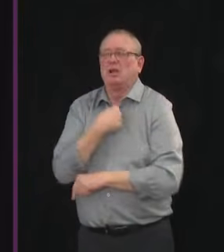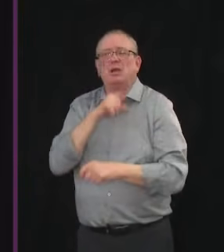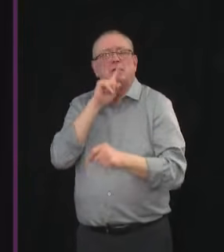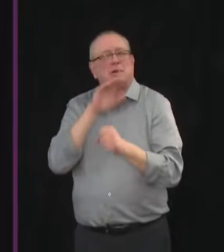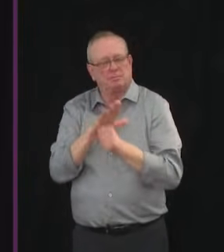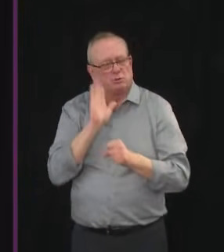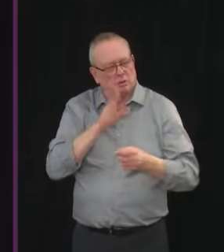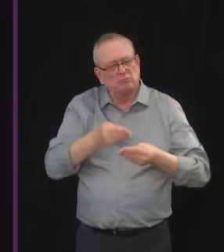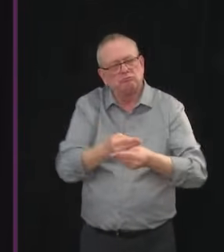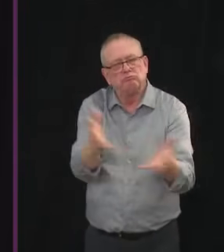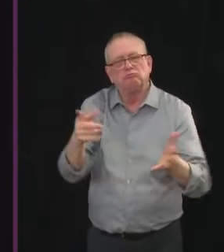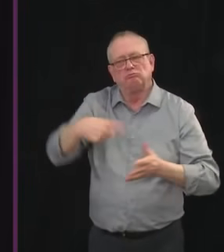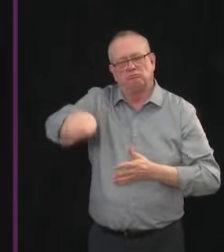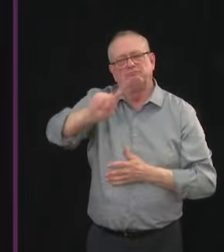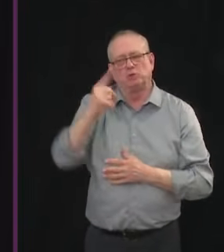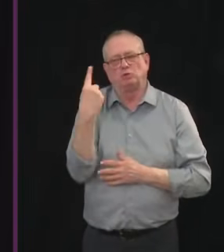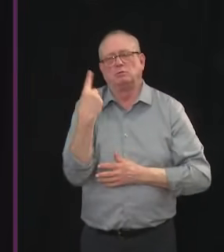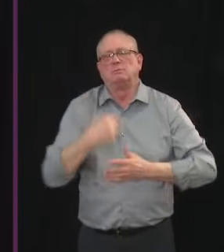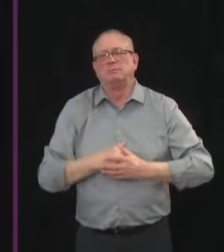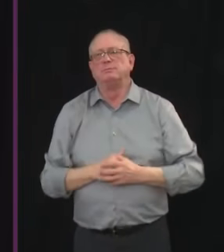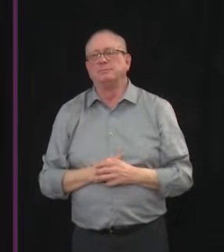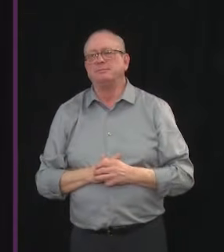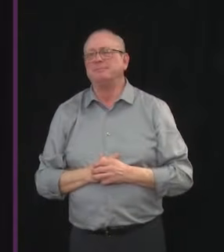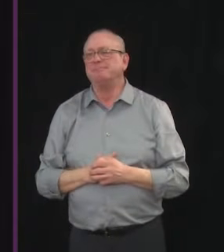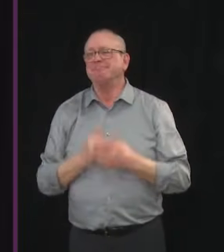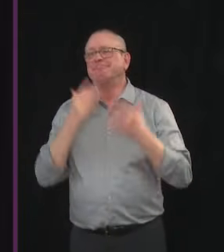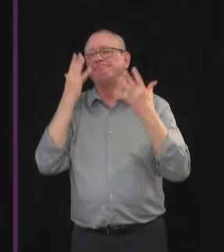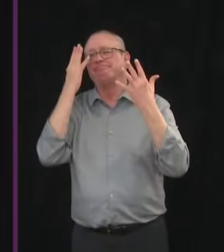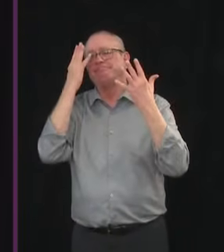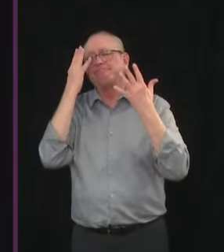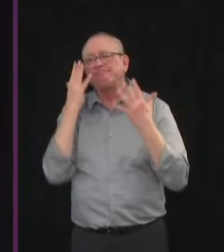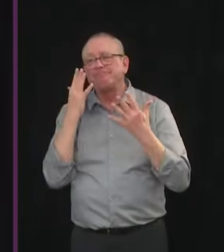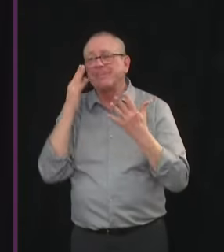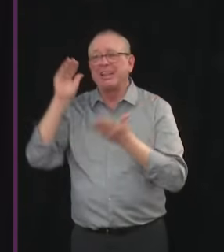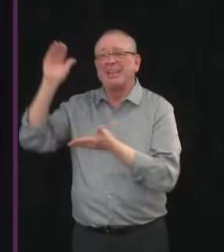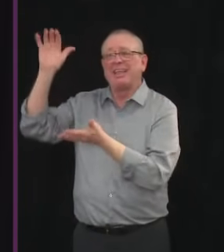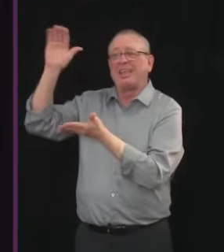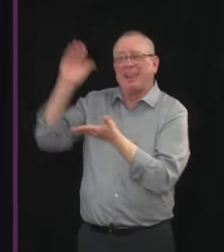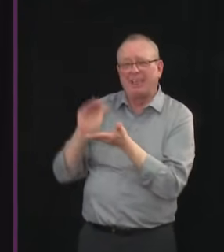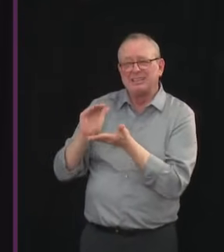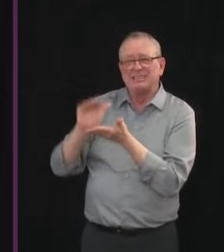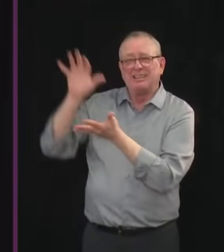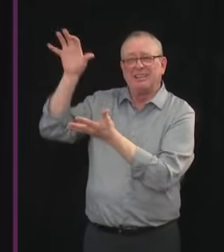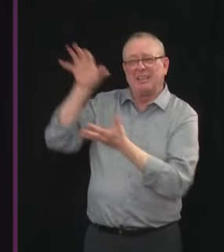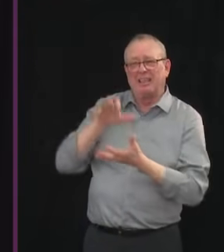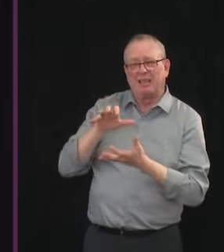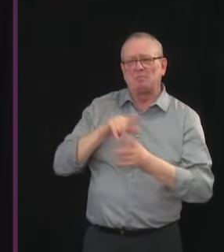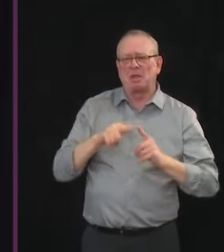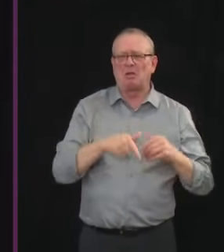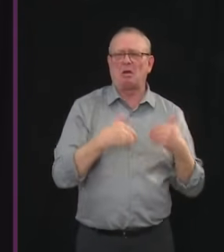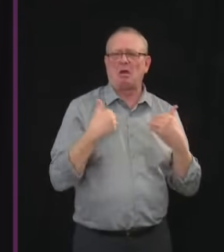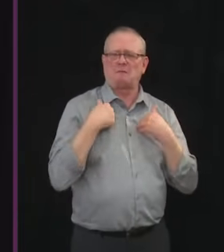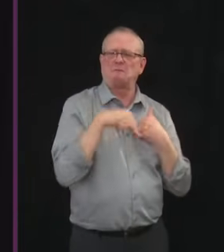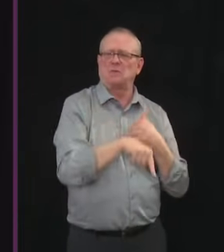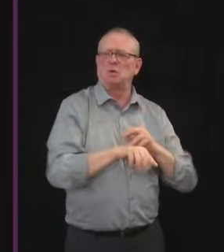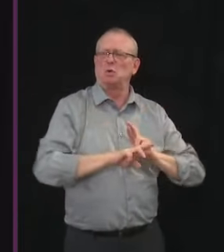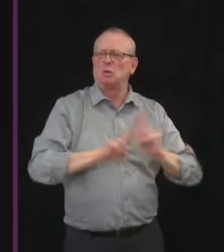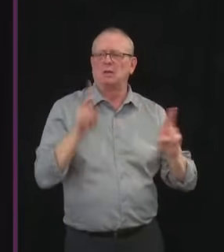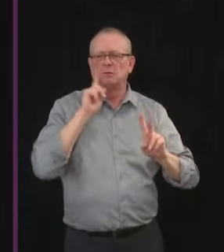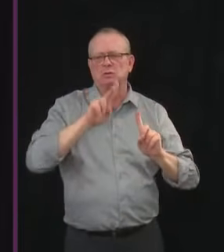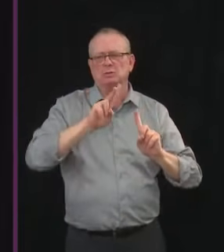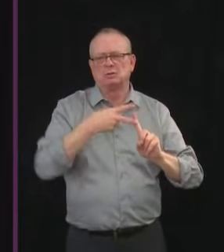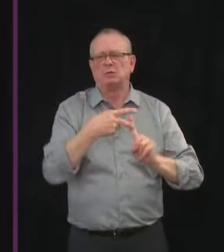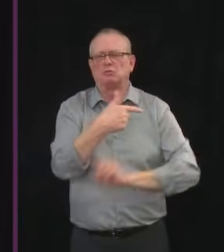unfortunate development, that we will be able to honor those second dose commitments, and that the approach of making sure